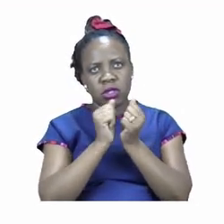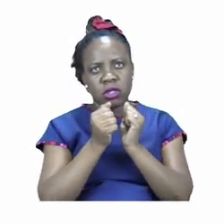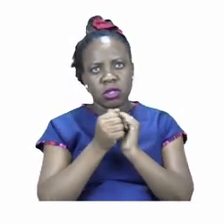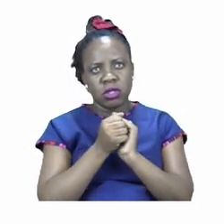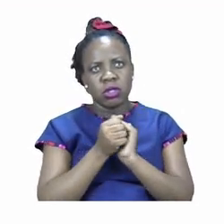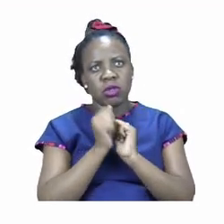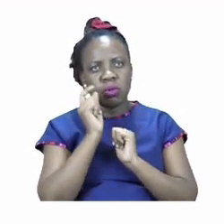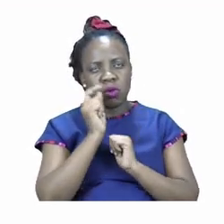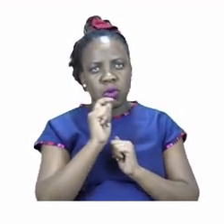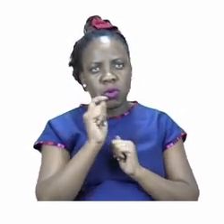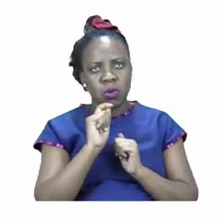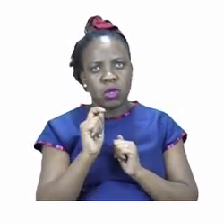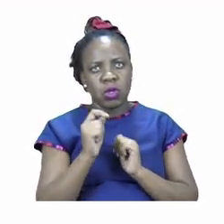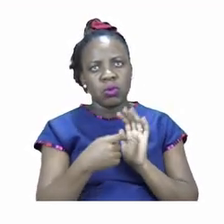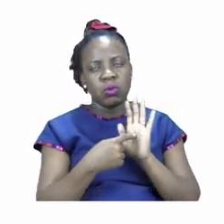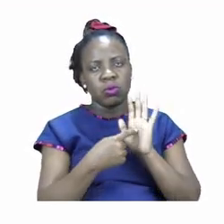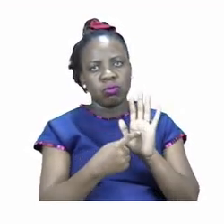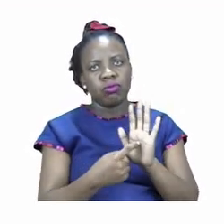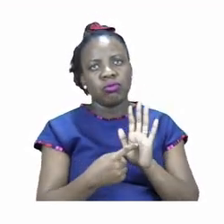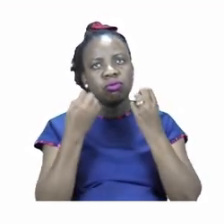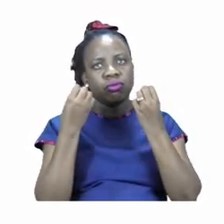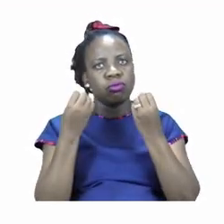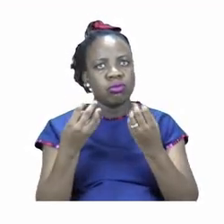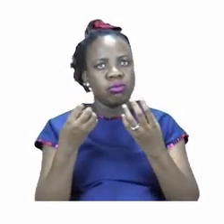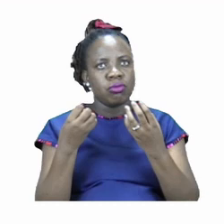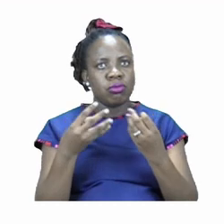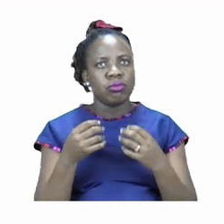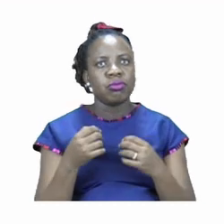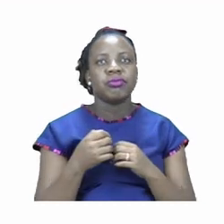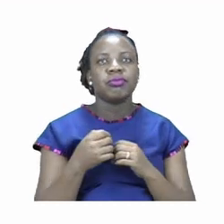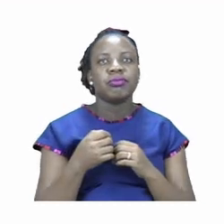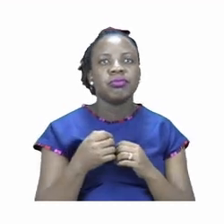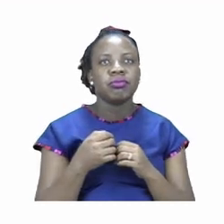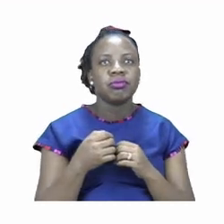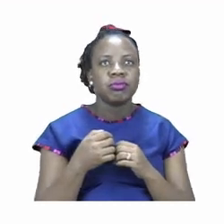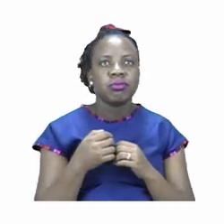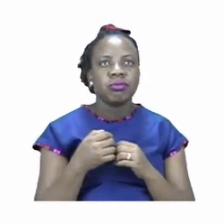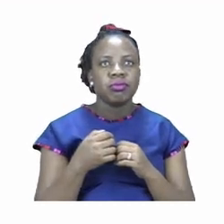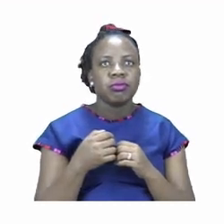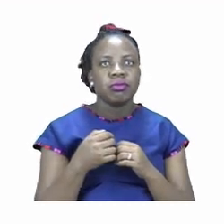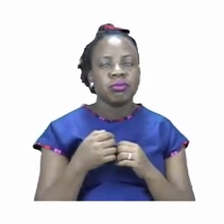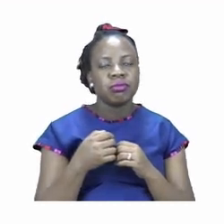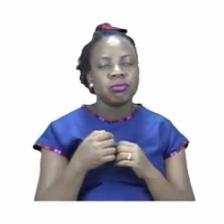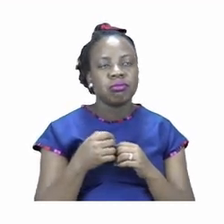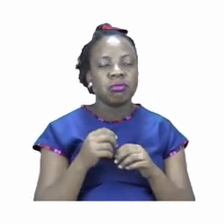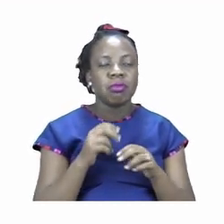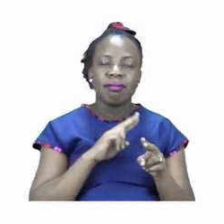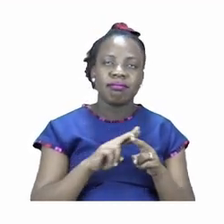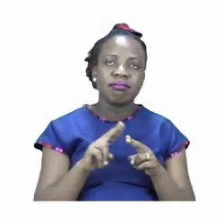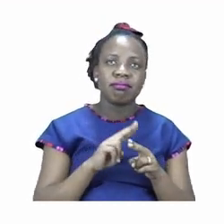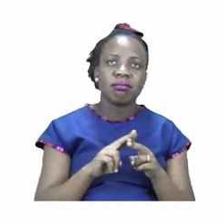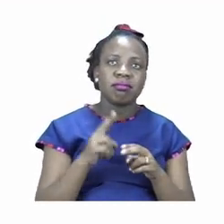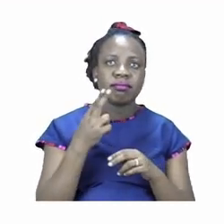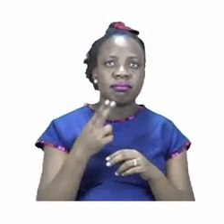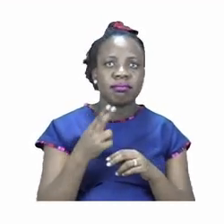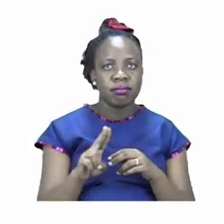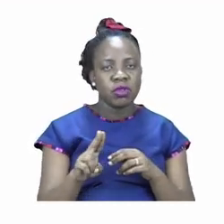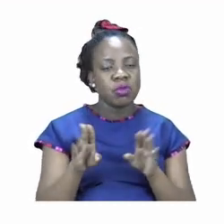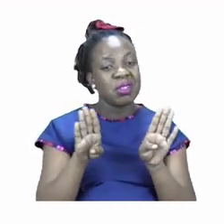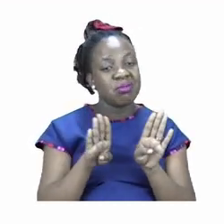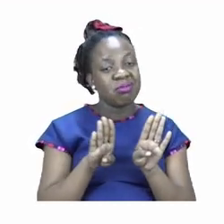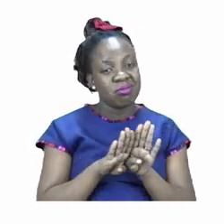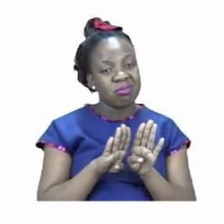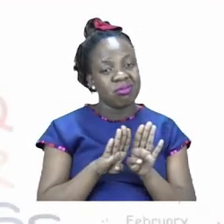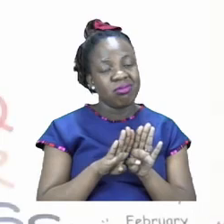girls, you will know that all of it will be correct. Take your time with this one. You're going to do it by